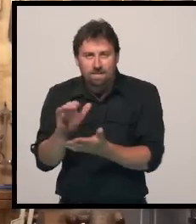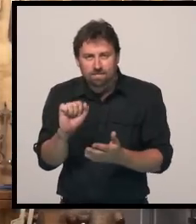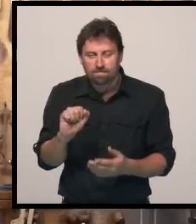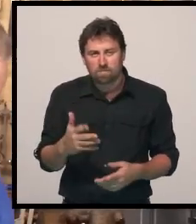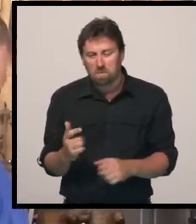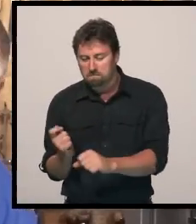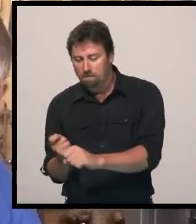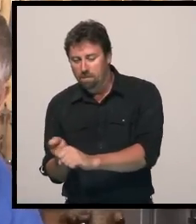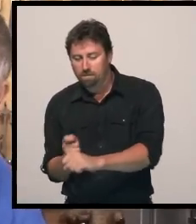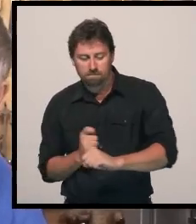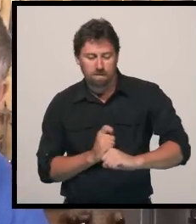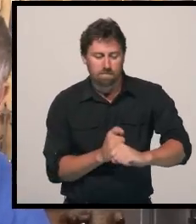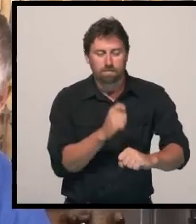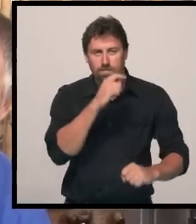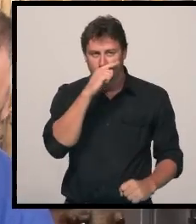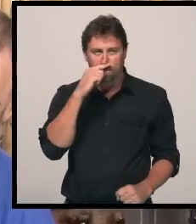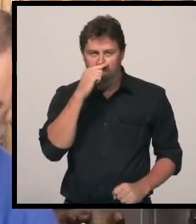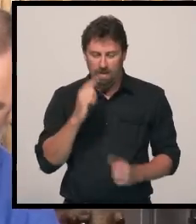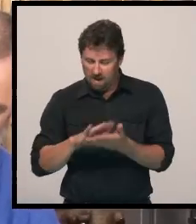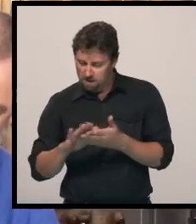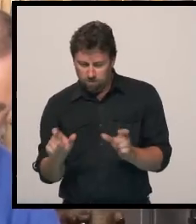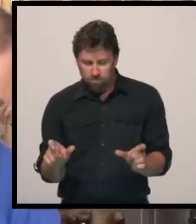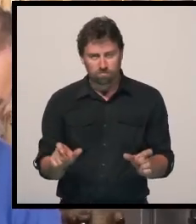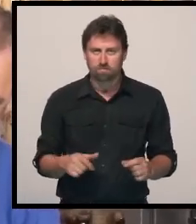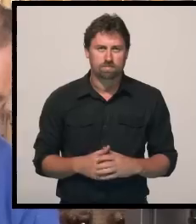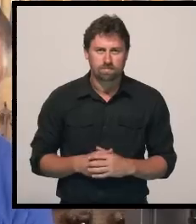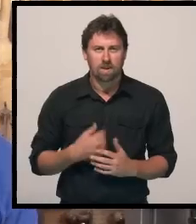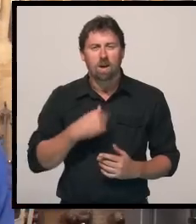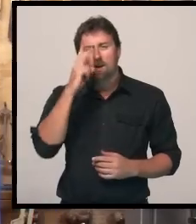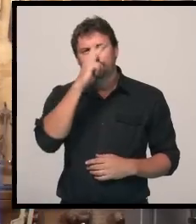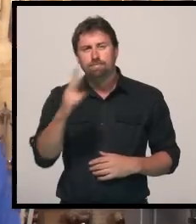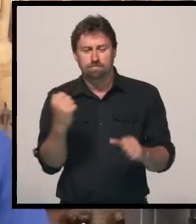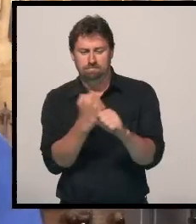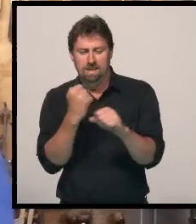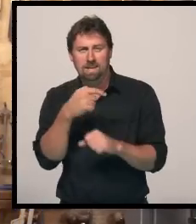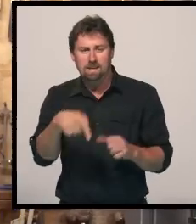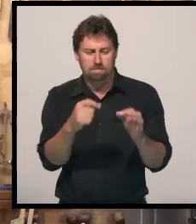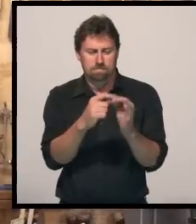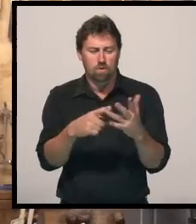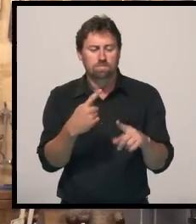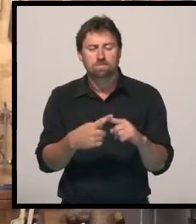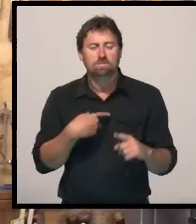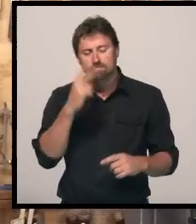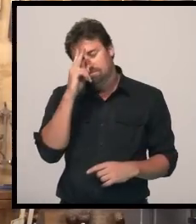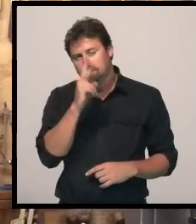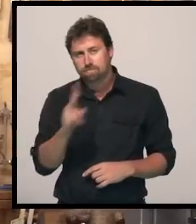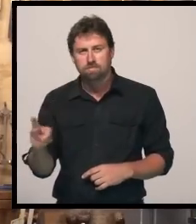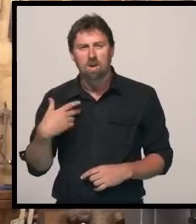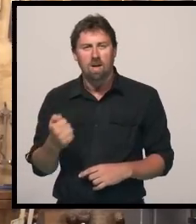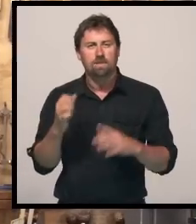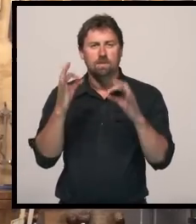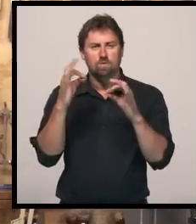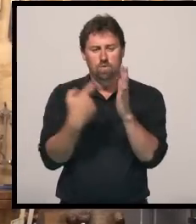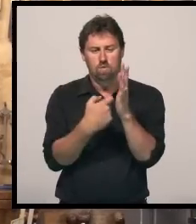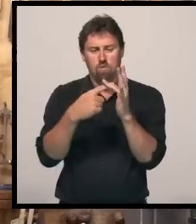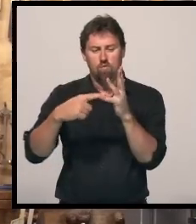tap them out and then clean them up, but I'm doing a lot of boxes, so I've actually got a designated router trimmer that